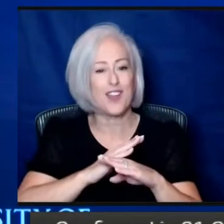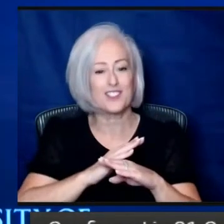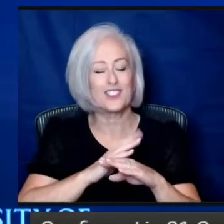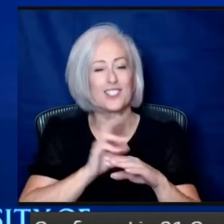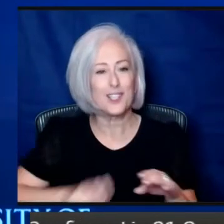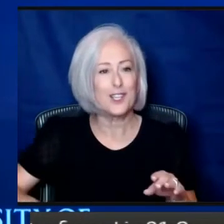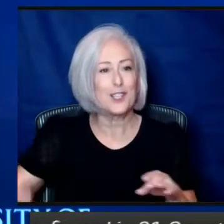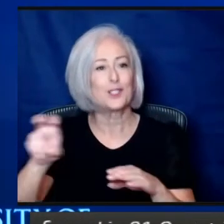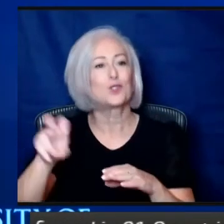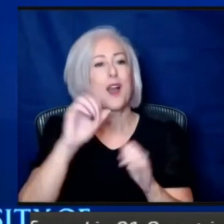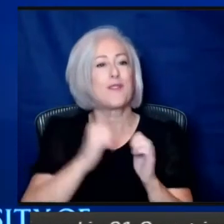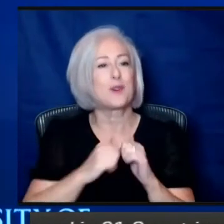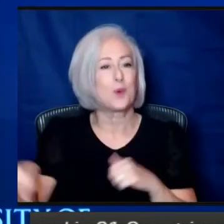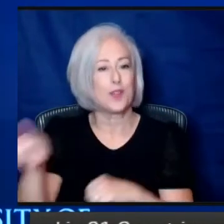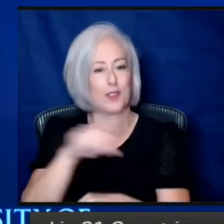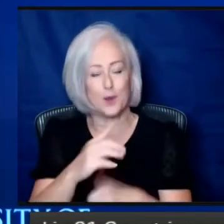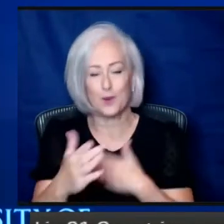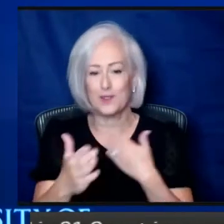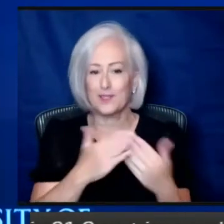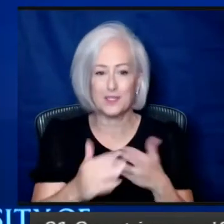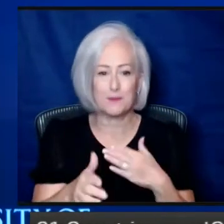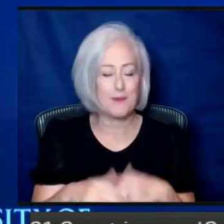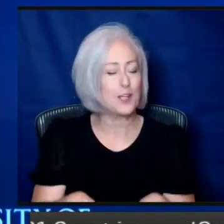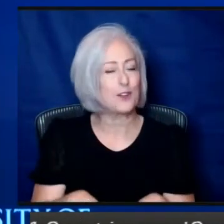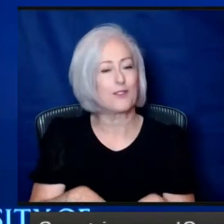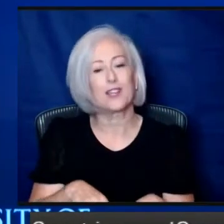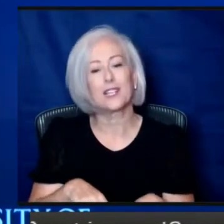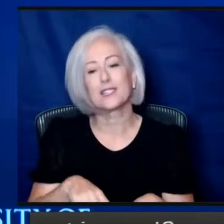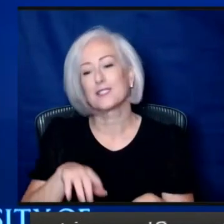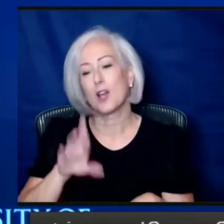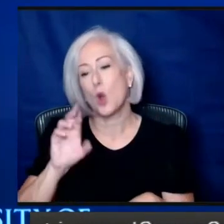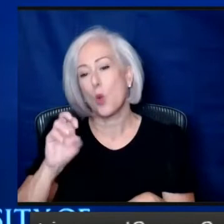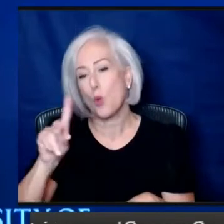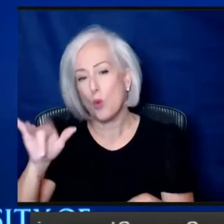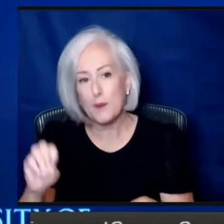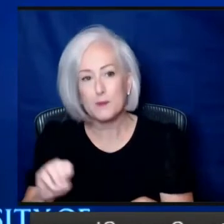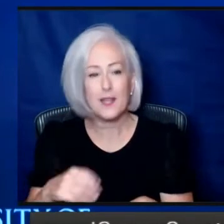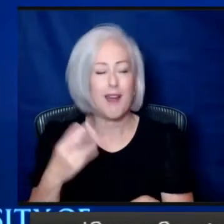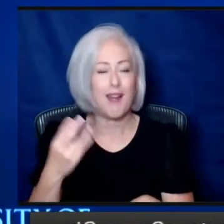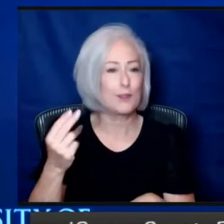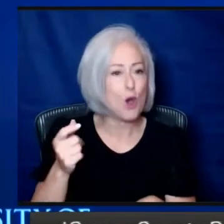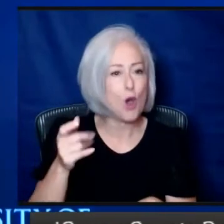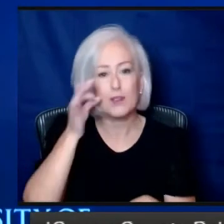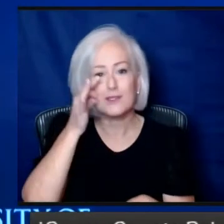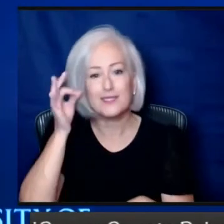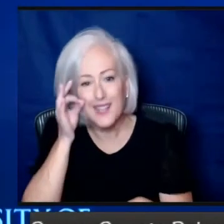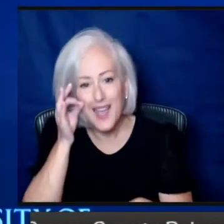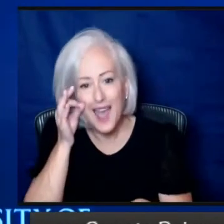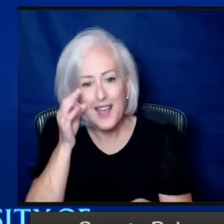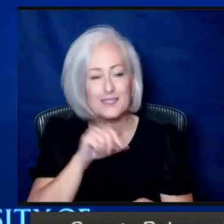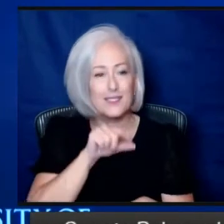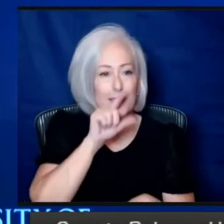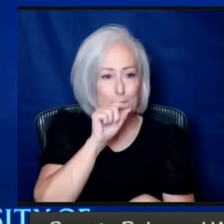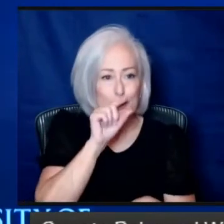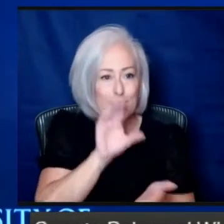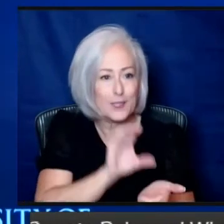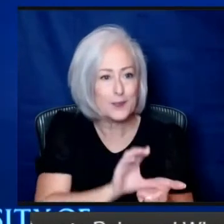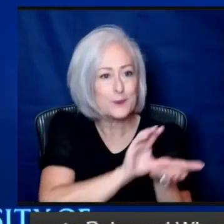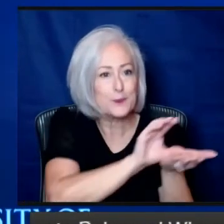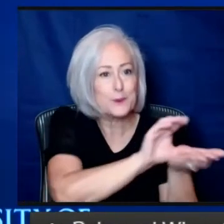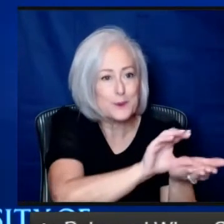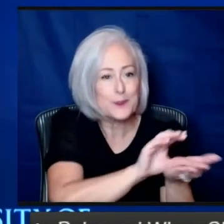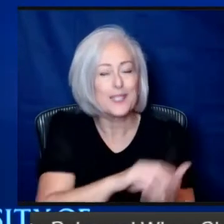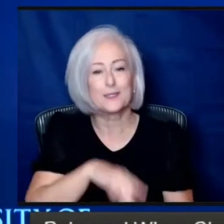dogs, cats, whether you have reptiles, whether you're giving little chicks to your kids during Easter. We know that's a popular